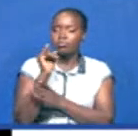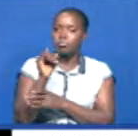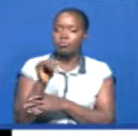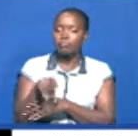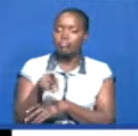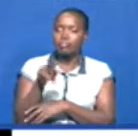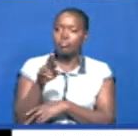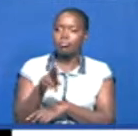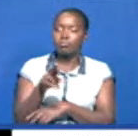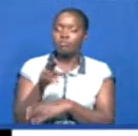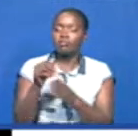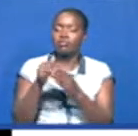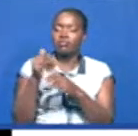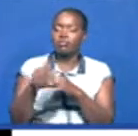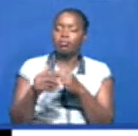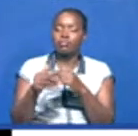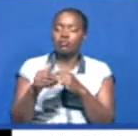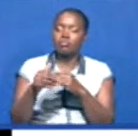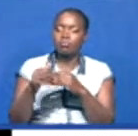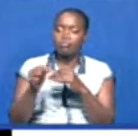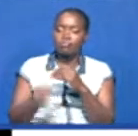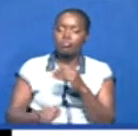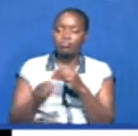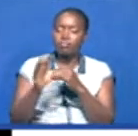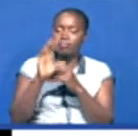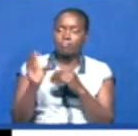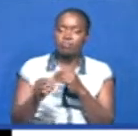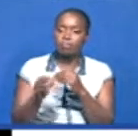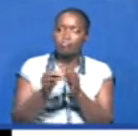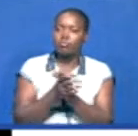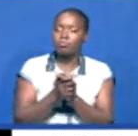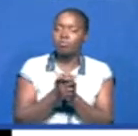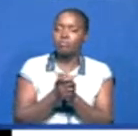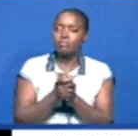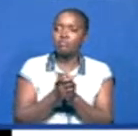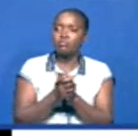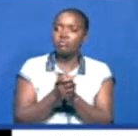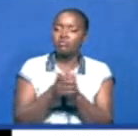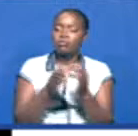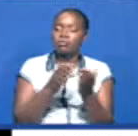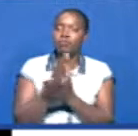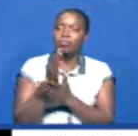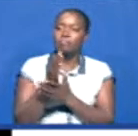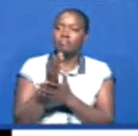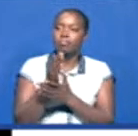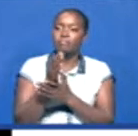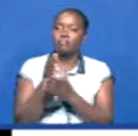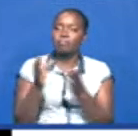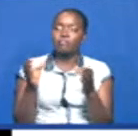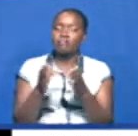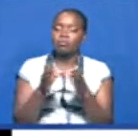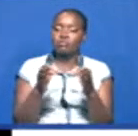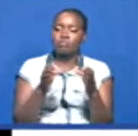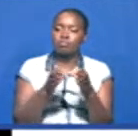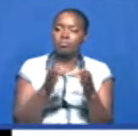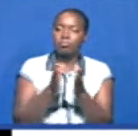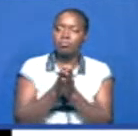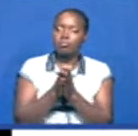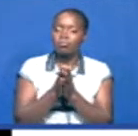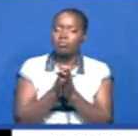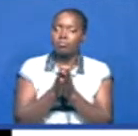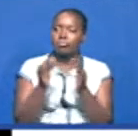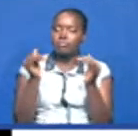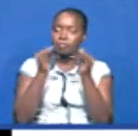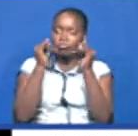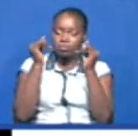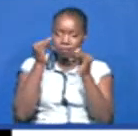of South Africa, which administers recordation through their companies and intellectual property commission.